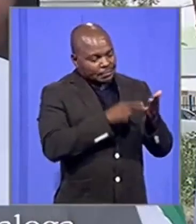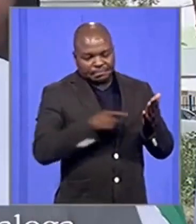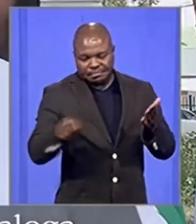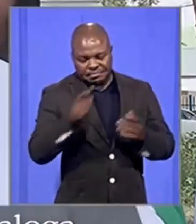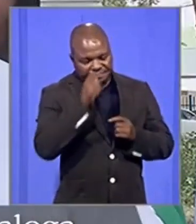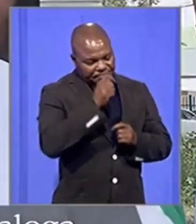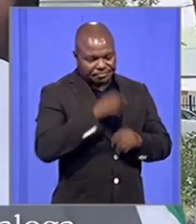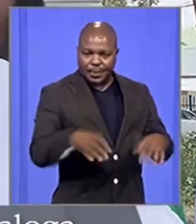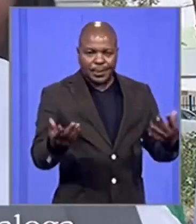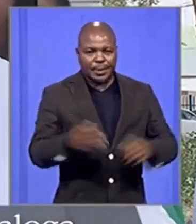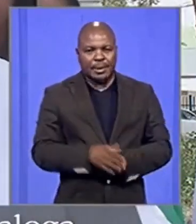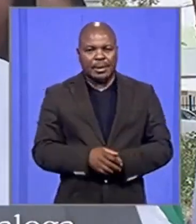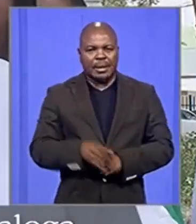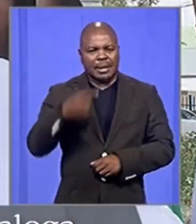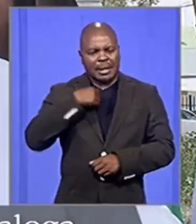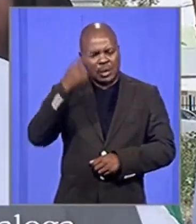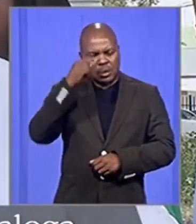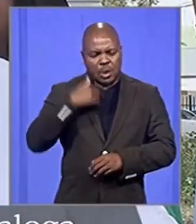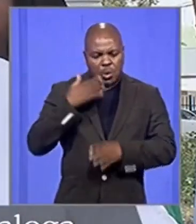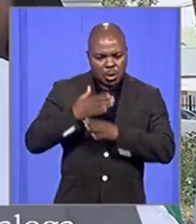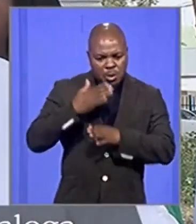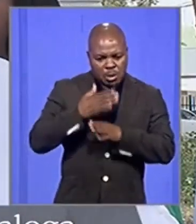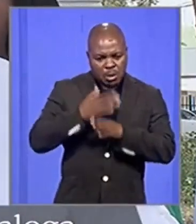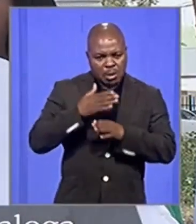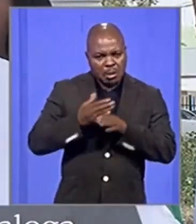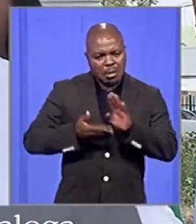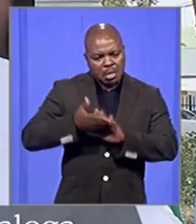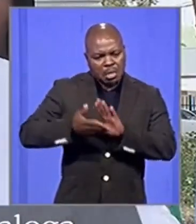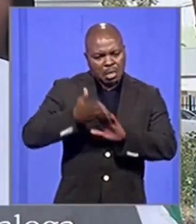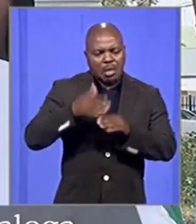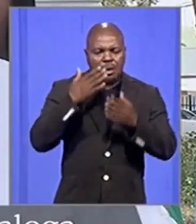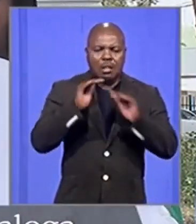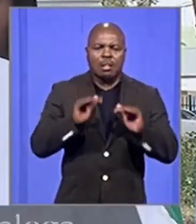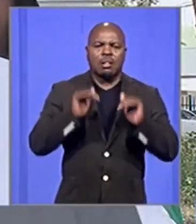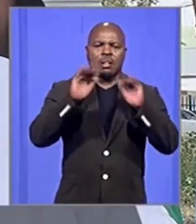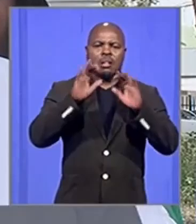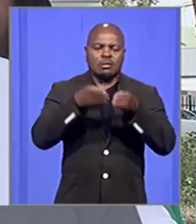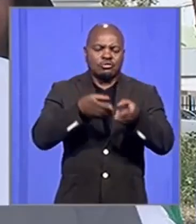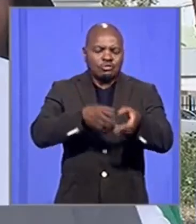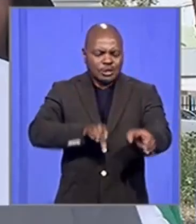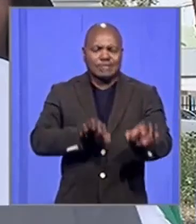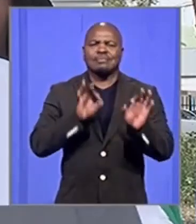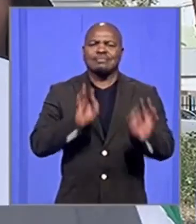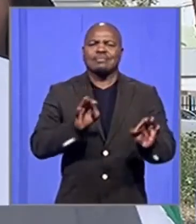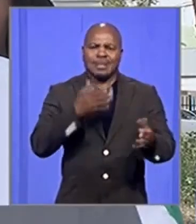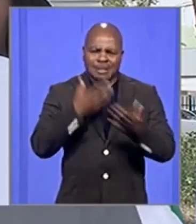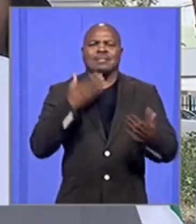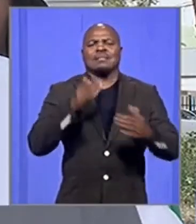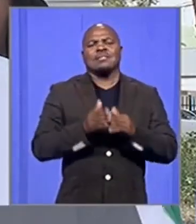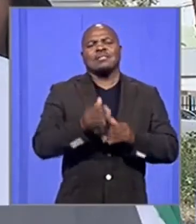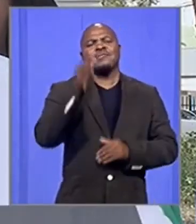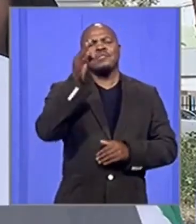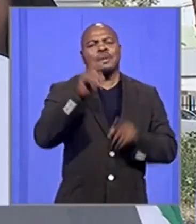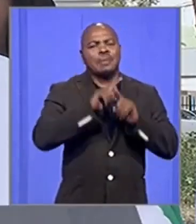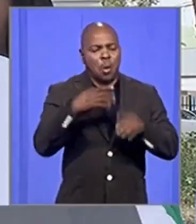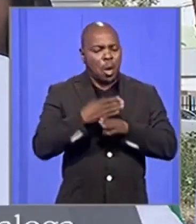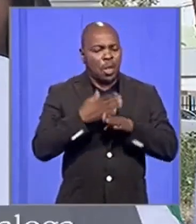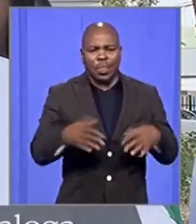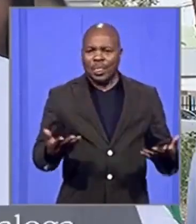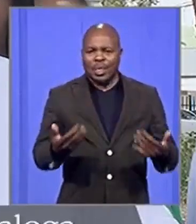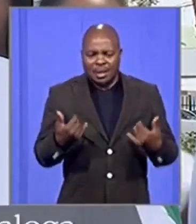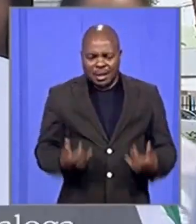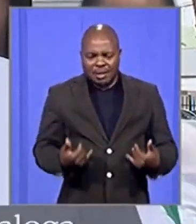ne ke shebile gore ha ke ntse ke bereka ke tlo go itsweletsa ke dire degree e bone ba e batlang, so ha ke sa bereke ha